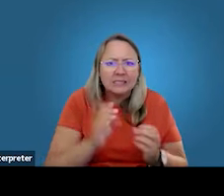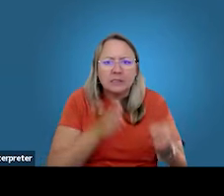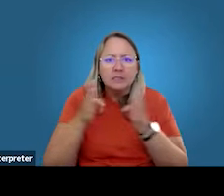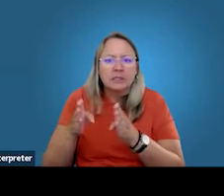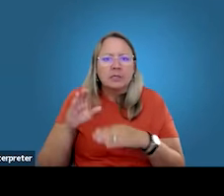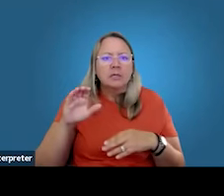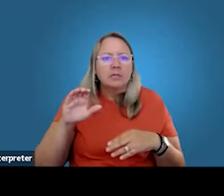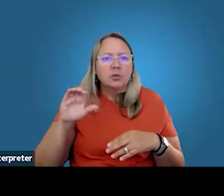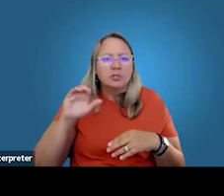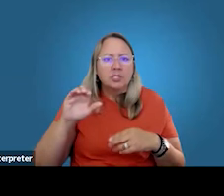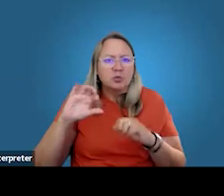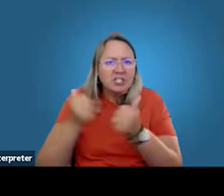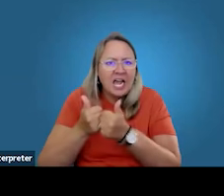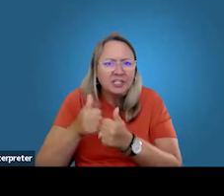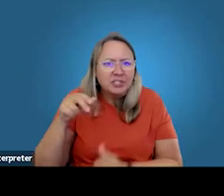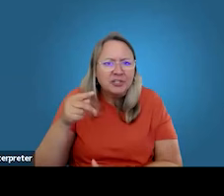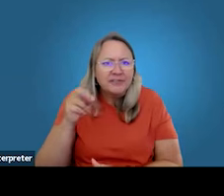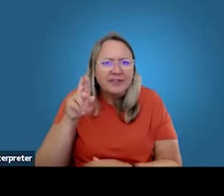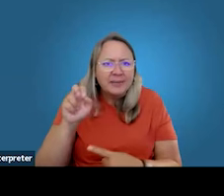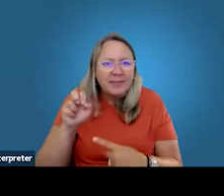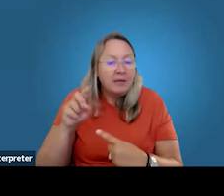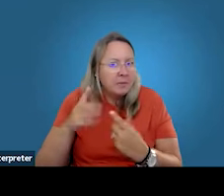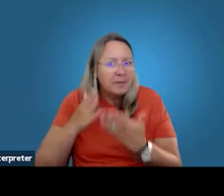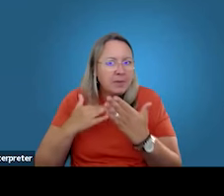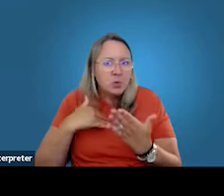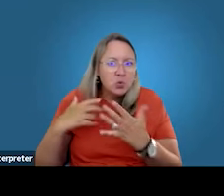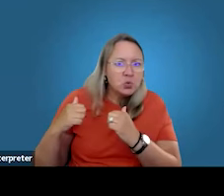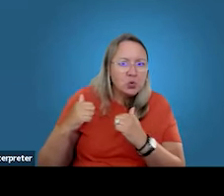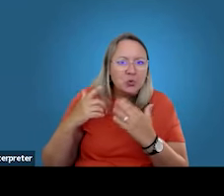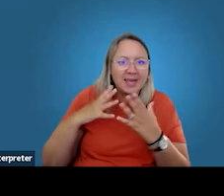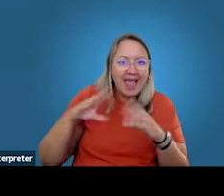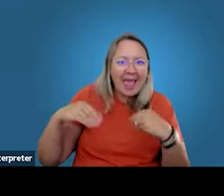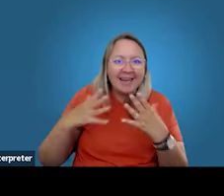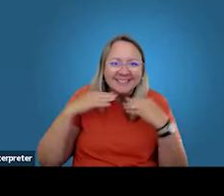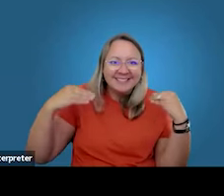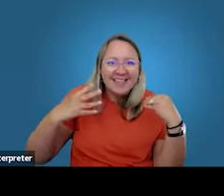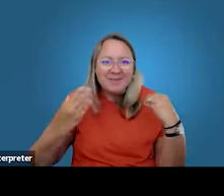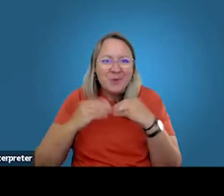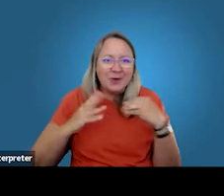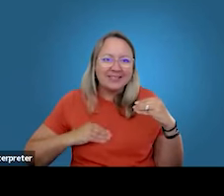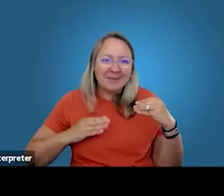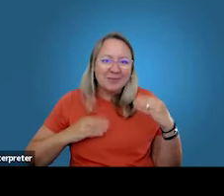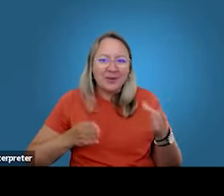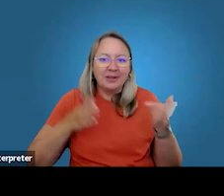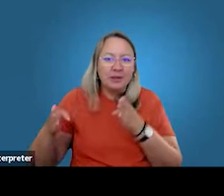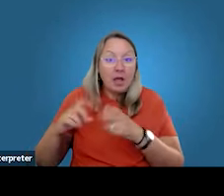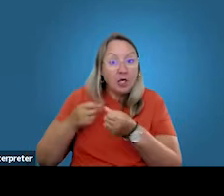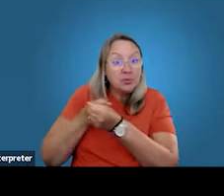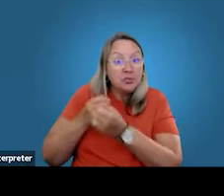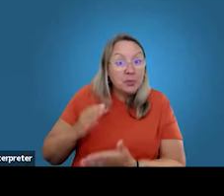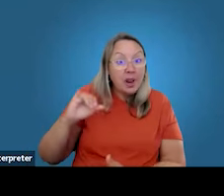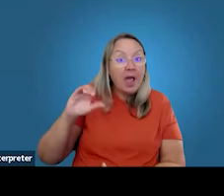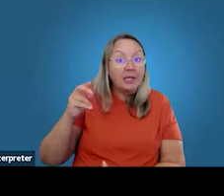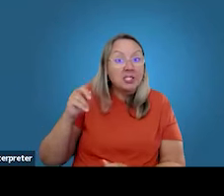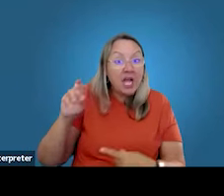like Phoebe, who likes to poke at issues, and maybe you can do that with a bit of a smile and make it more acceptable? Are you a supporter like